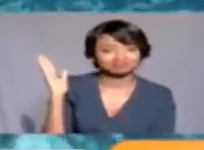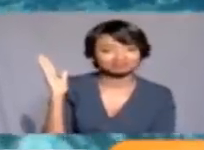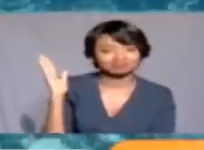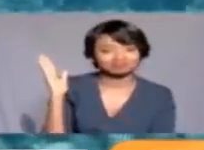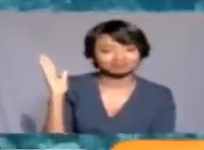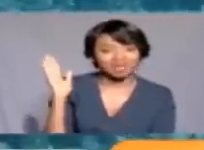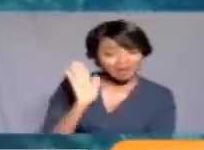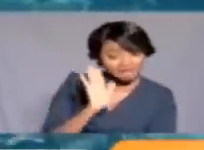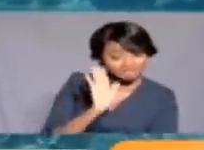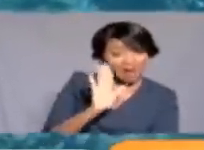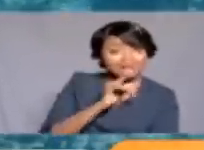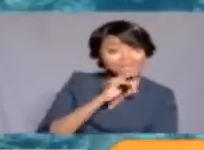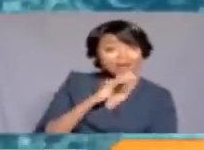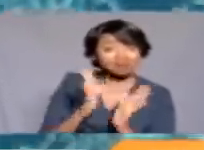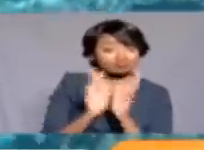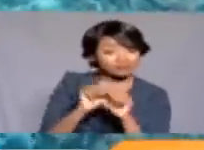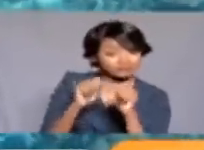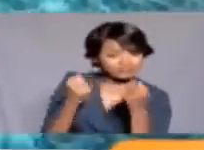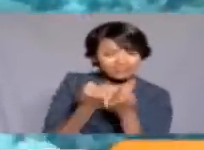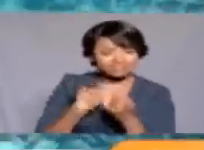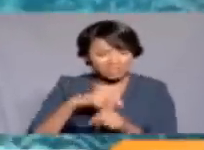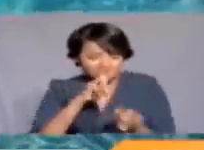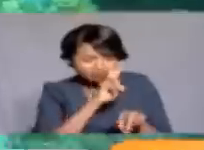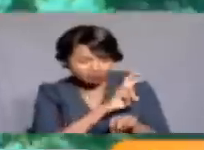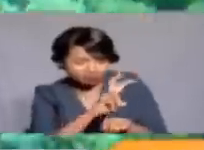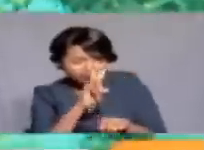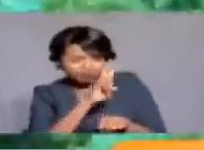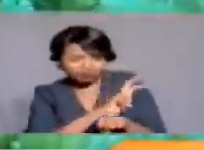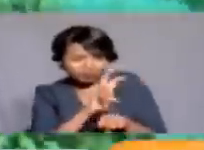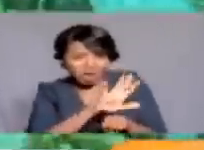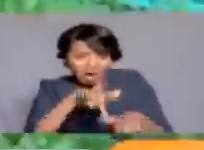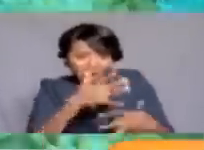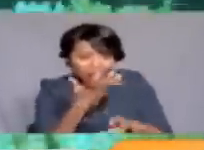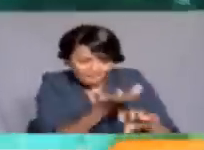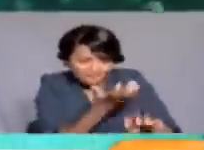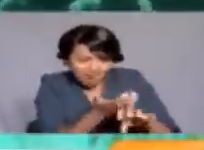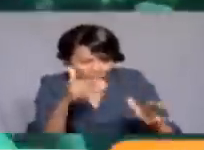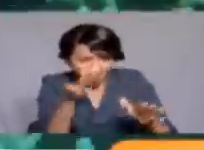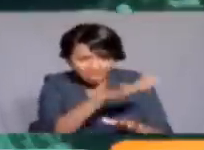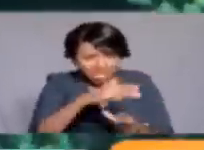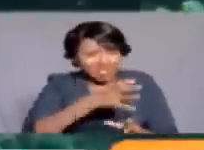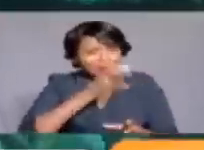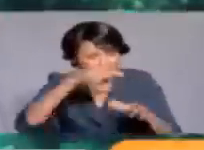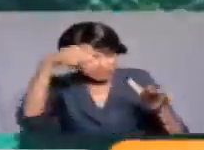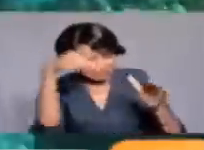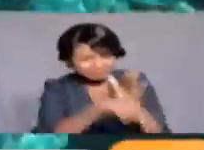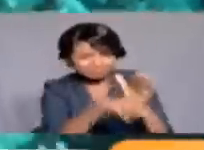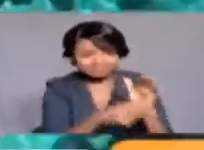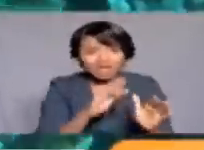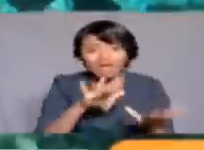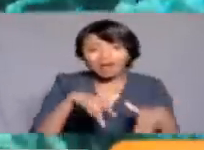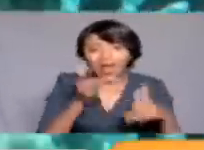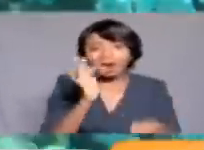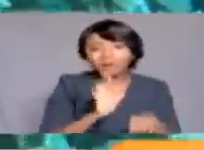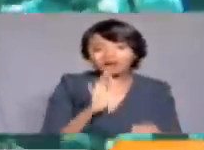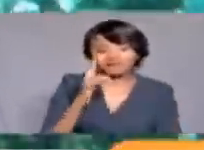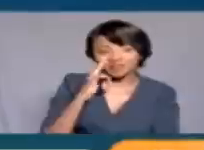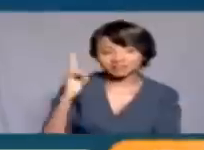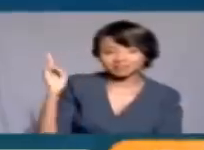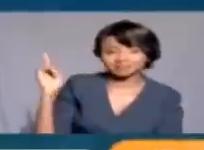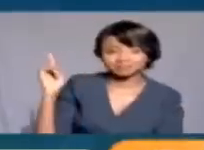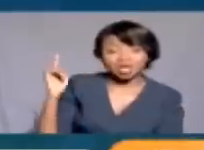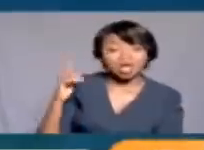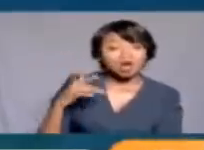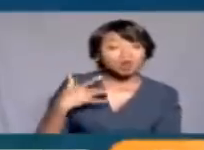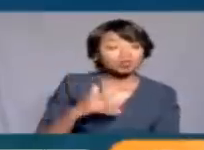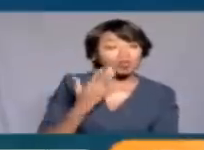He and his team have monitored coral reefs, especially in zones where the vessel has been harvesting heavily. We saw that a